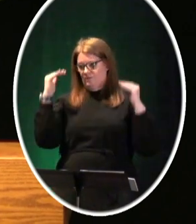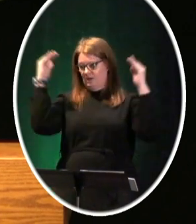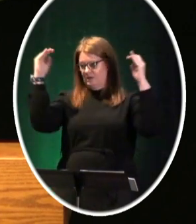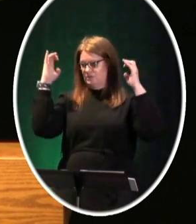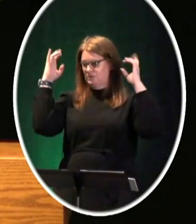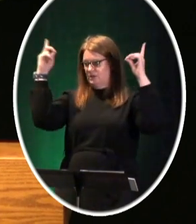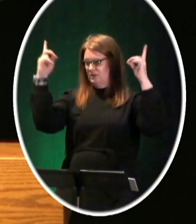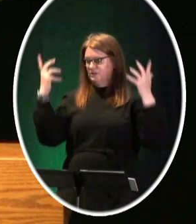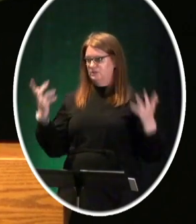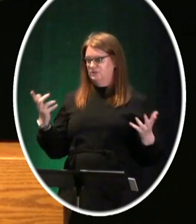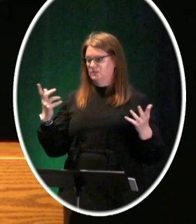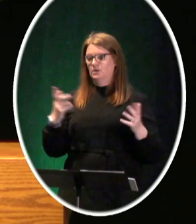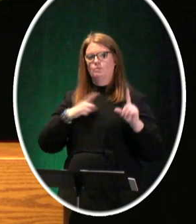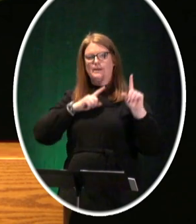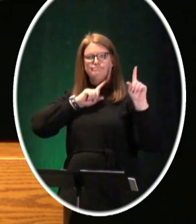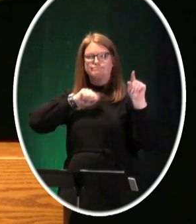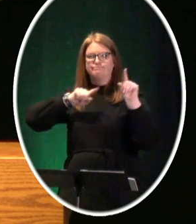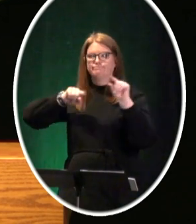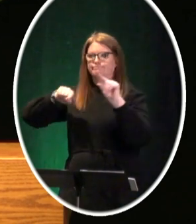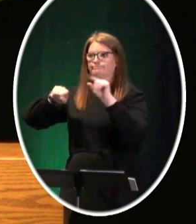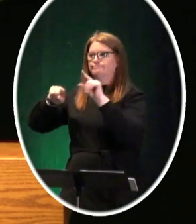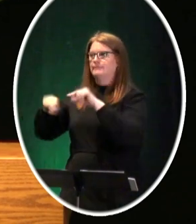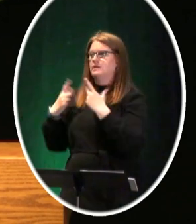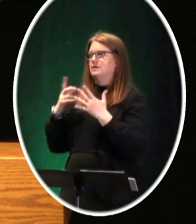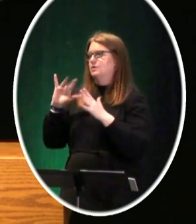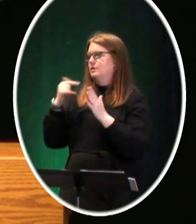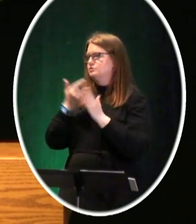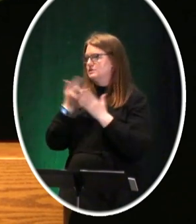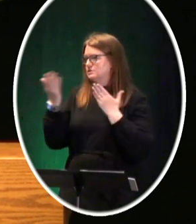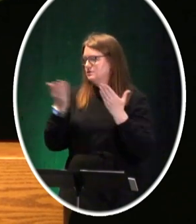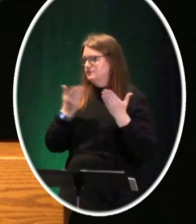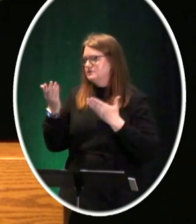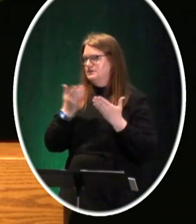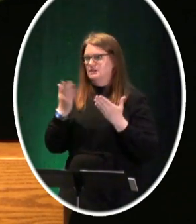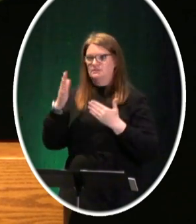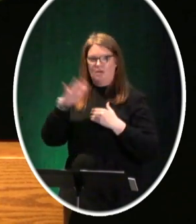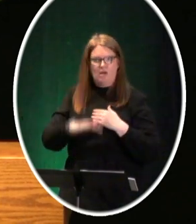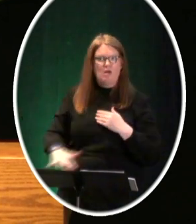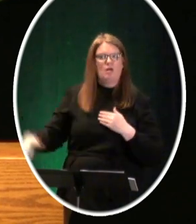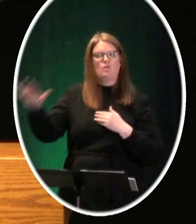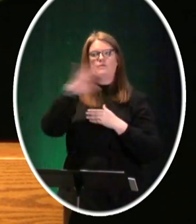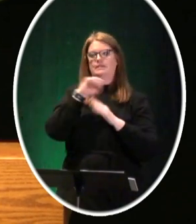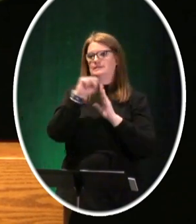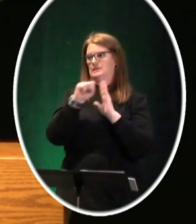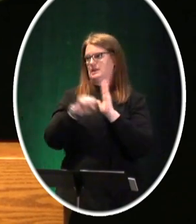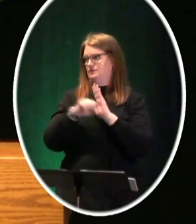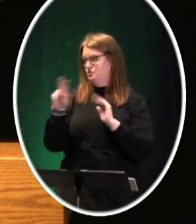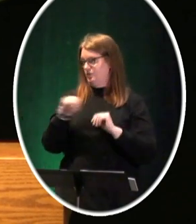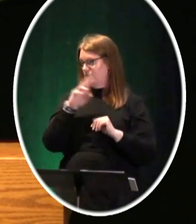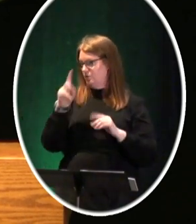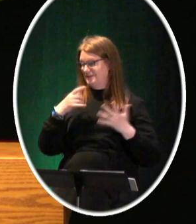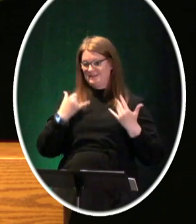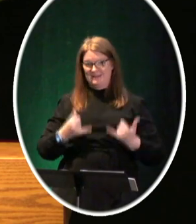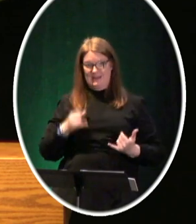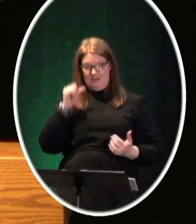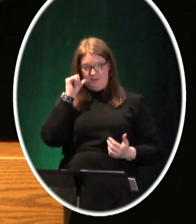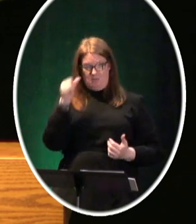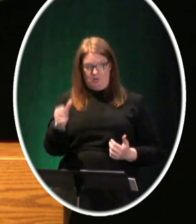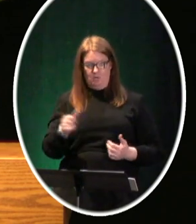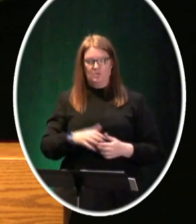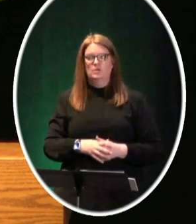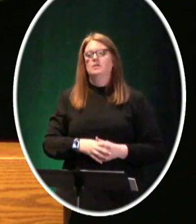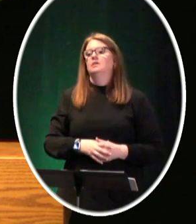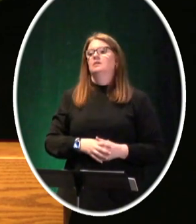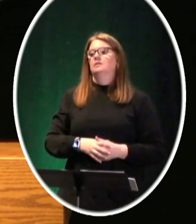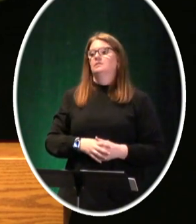attending commencement ceremonies at public colleges and universities like this across the state of North Dakota, both today and tomorrow.